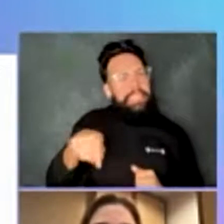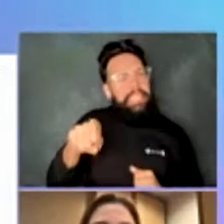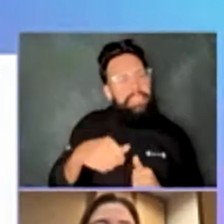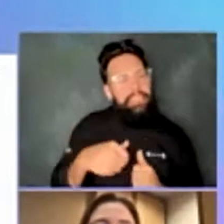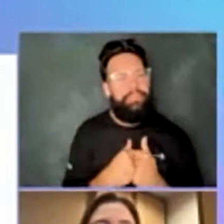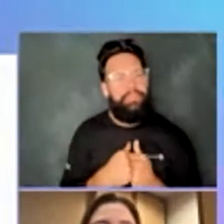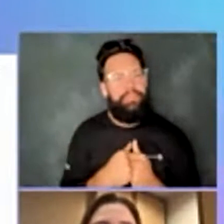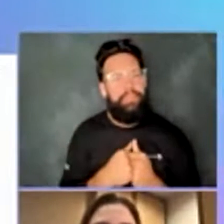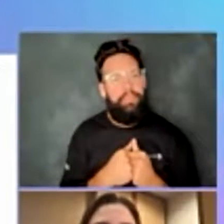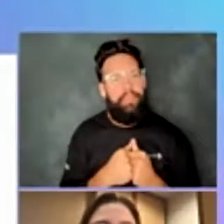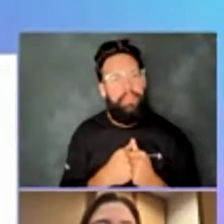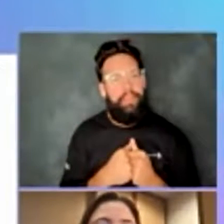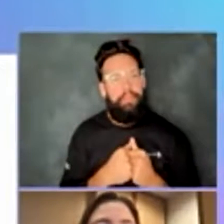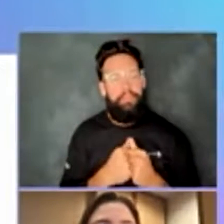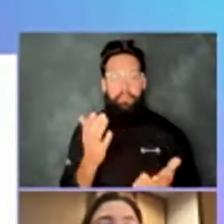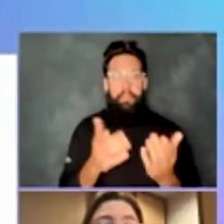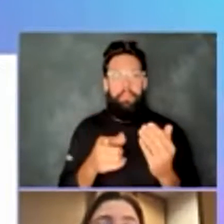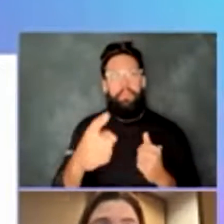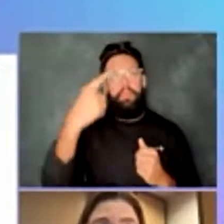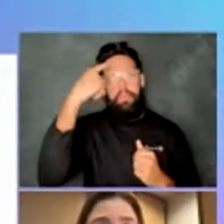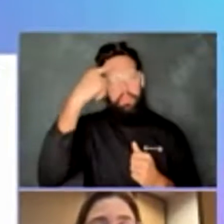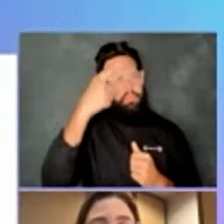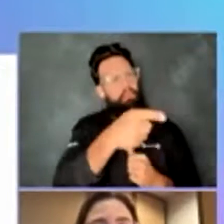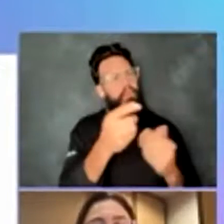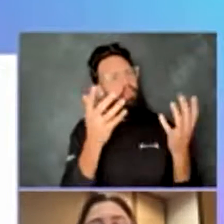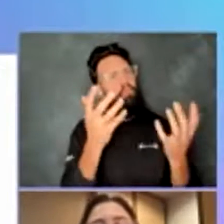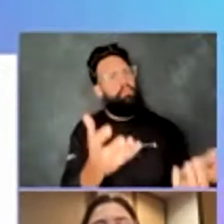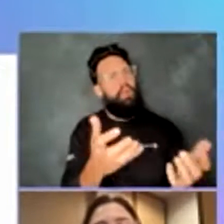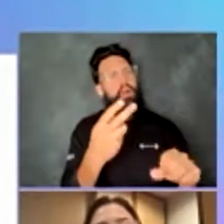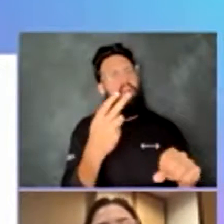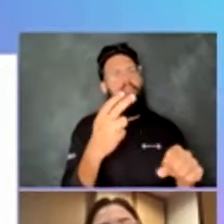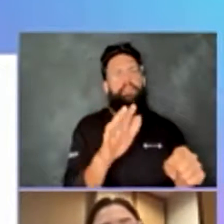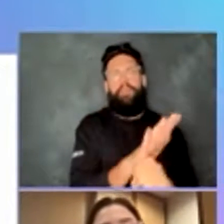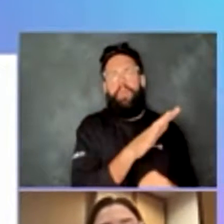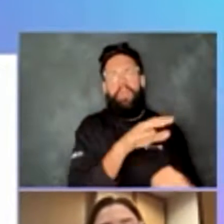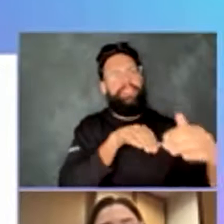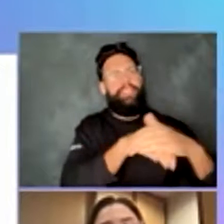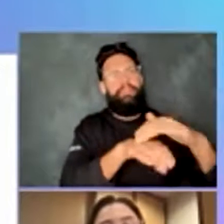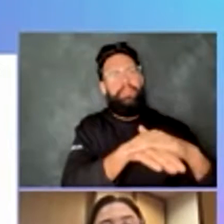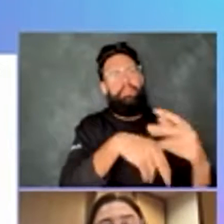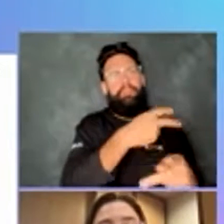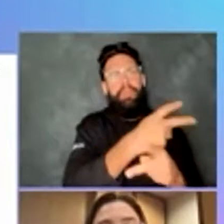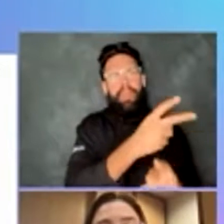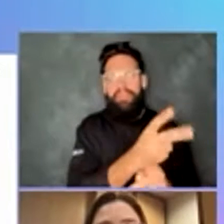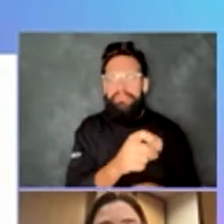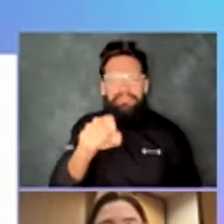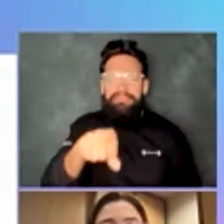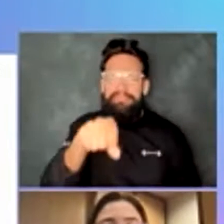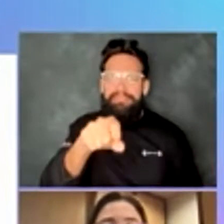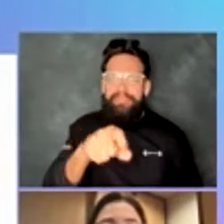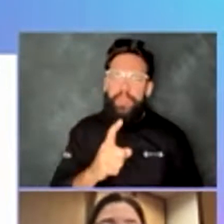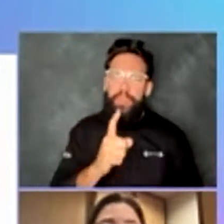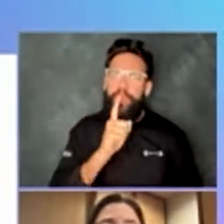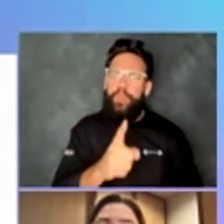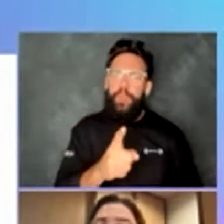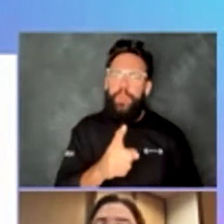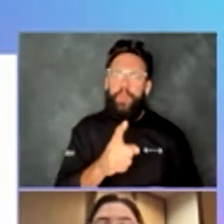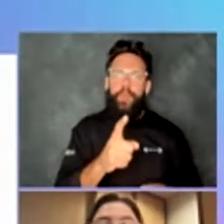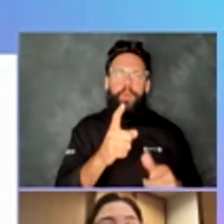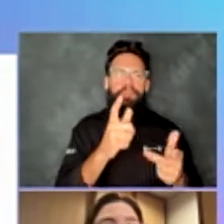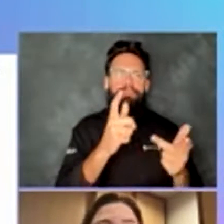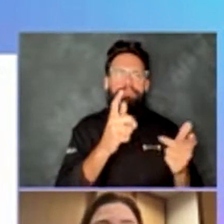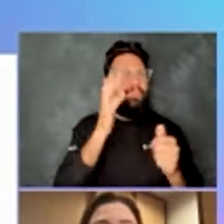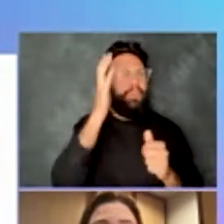think that it's a fully accessible product. And yes, it is that in the long term. But in the short term, it could actually be